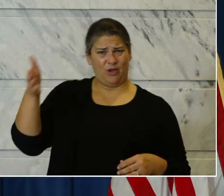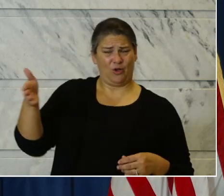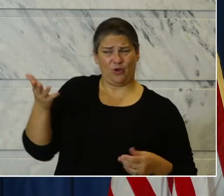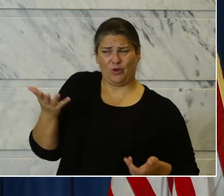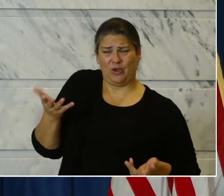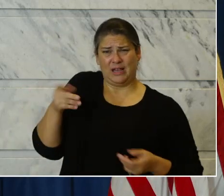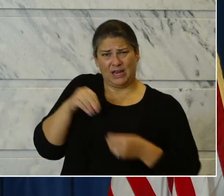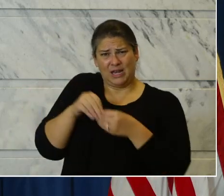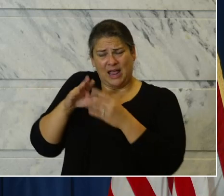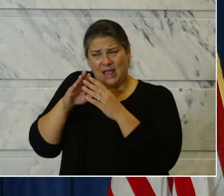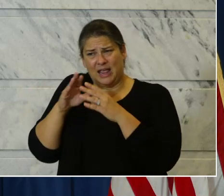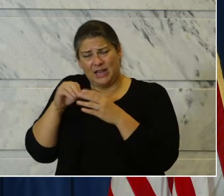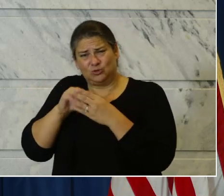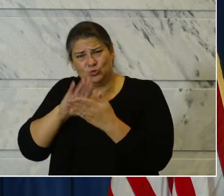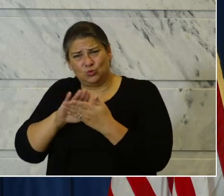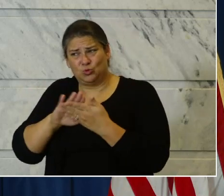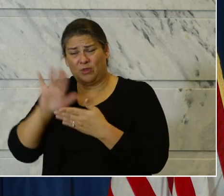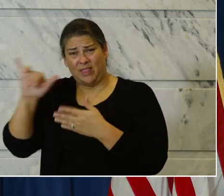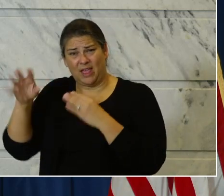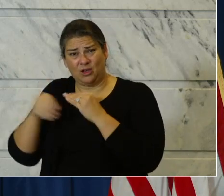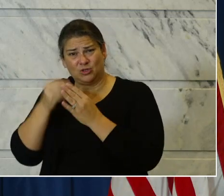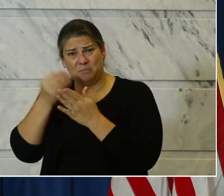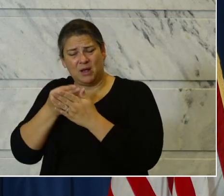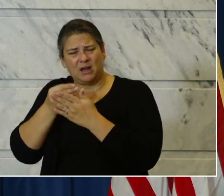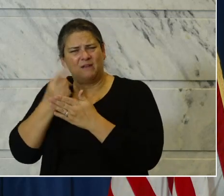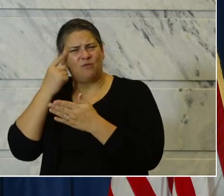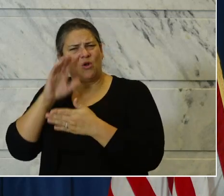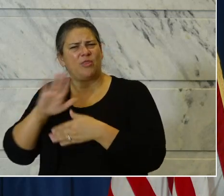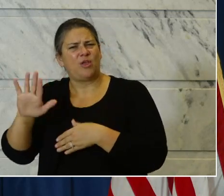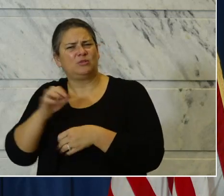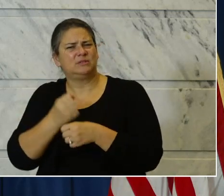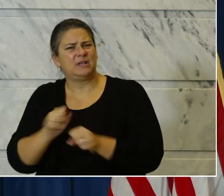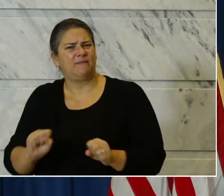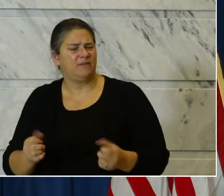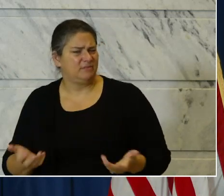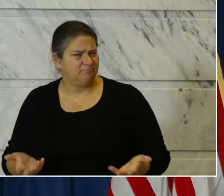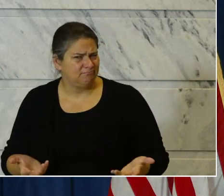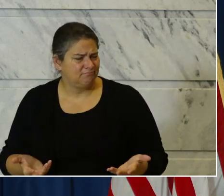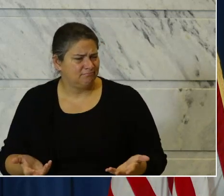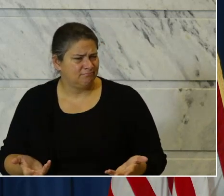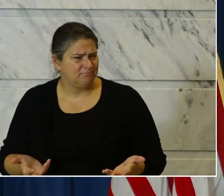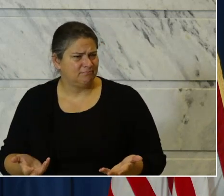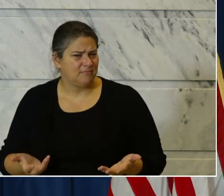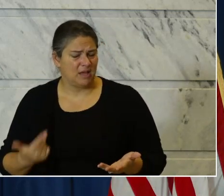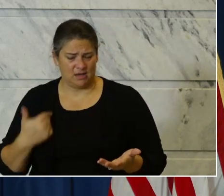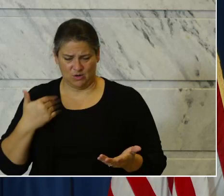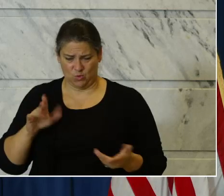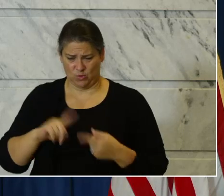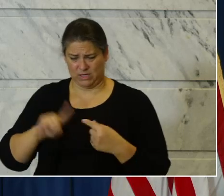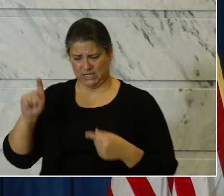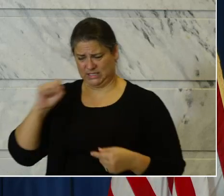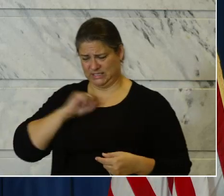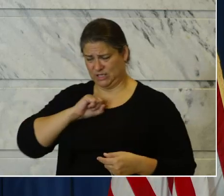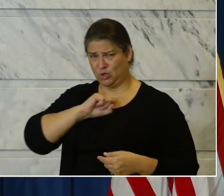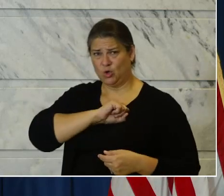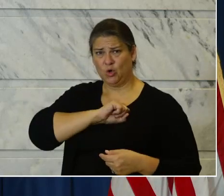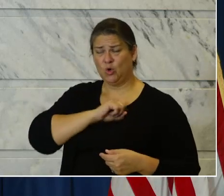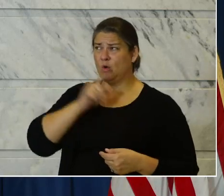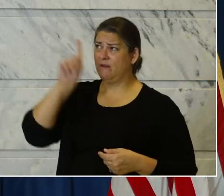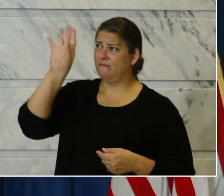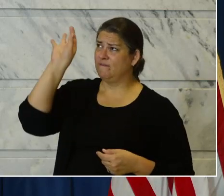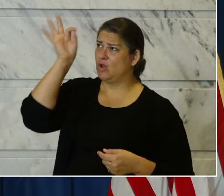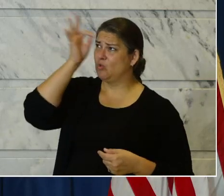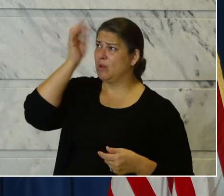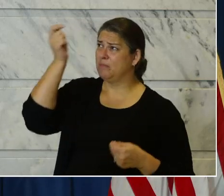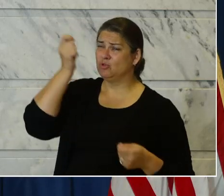they were going to do to keep them safe. And I don't know what the senator or the federal administration would tell